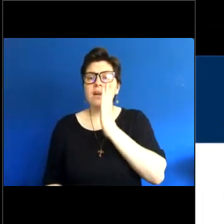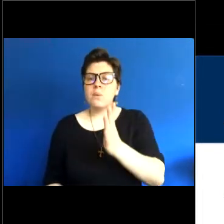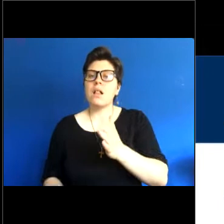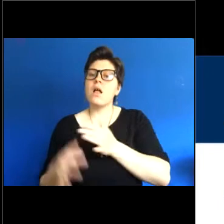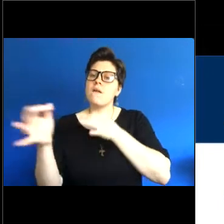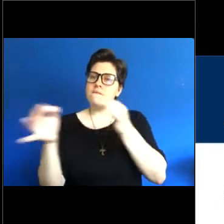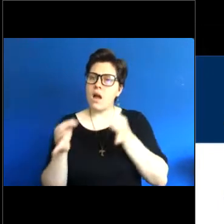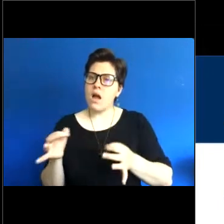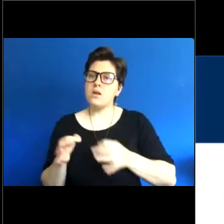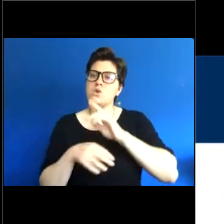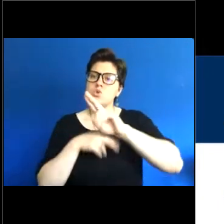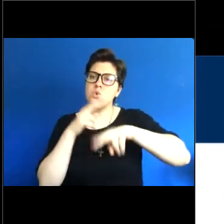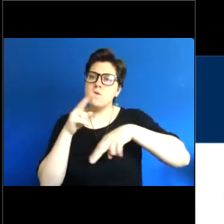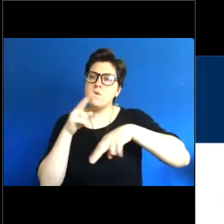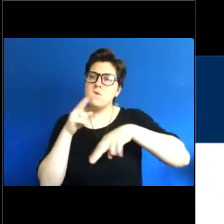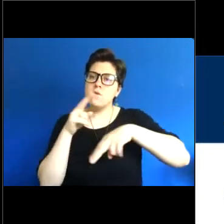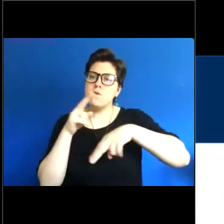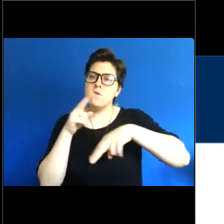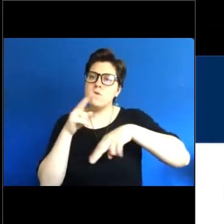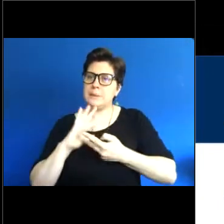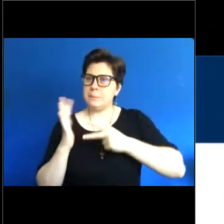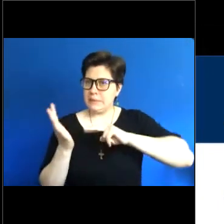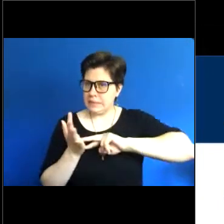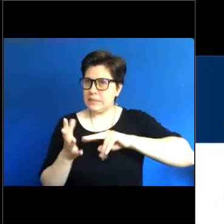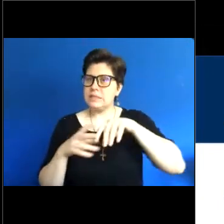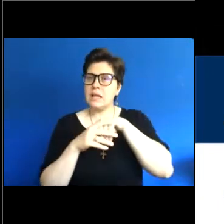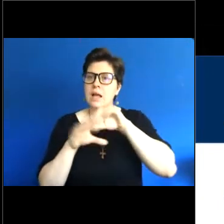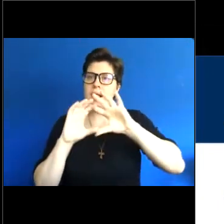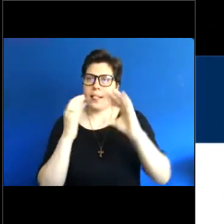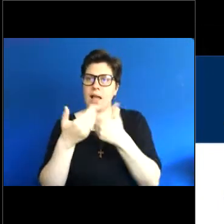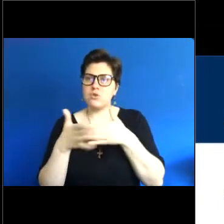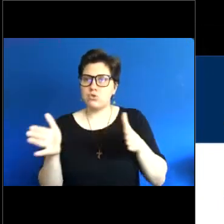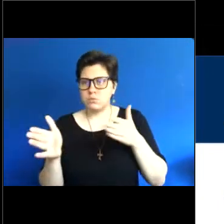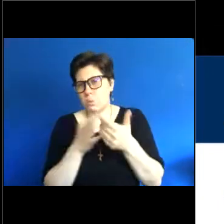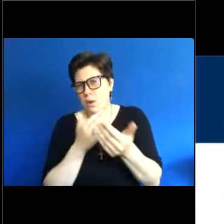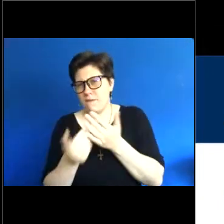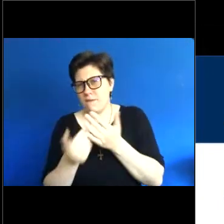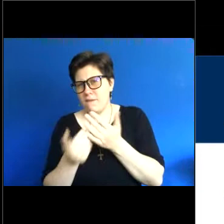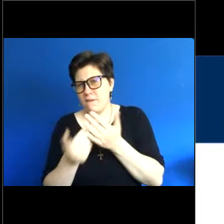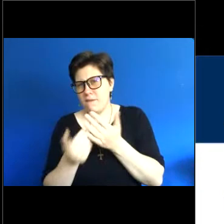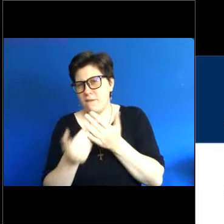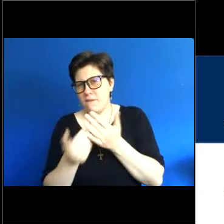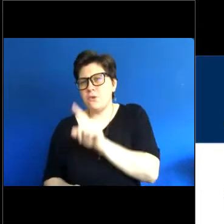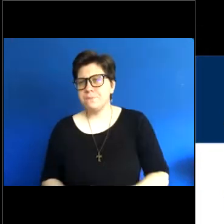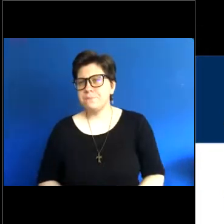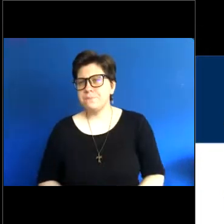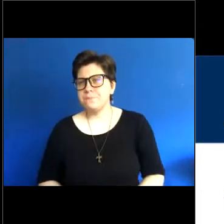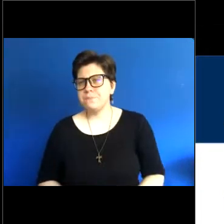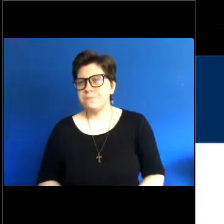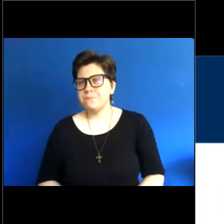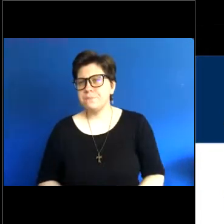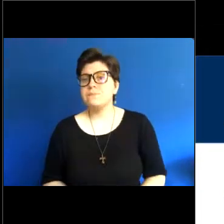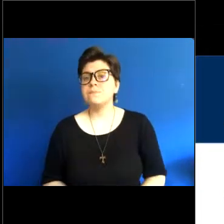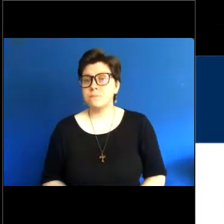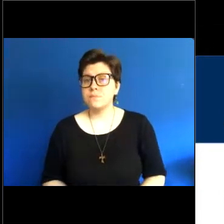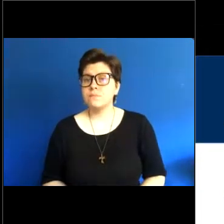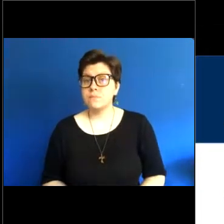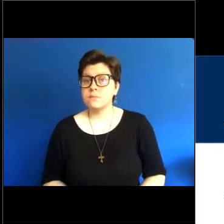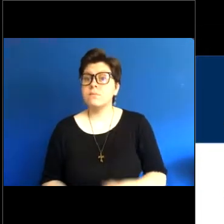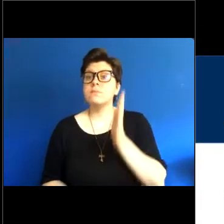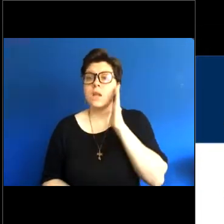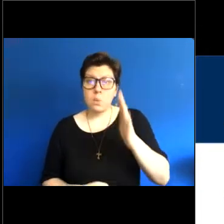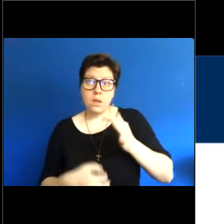what universal design is for the classroom and whatever setting we may find ourselves in. We will